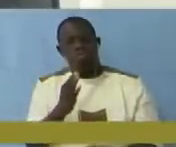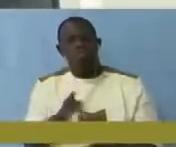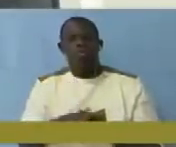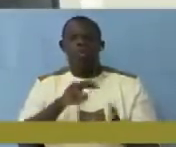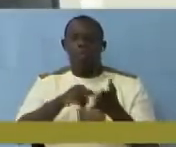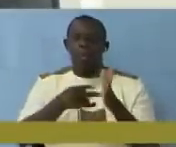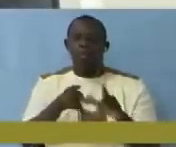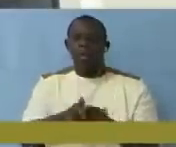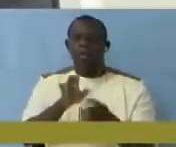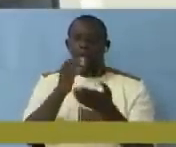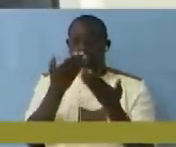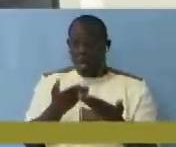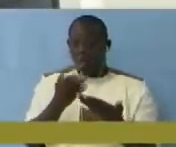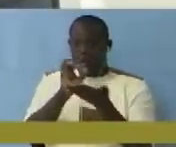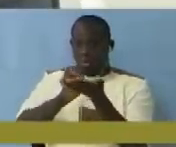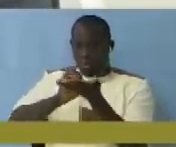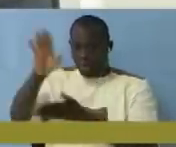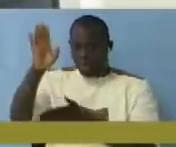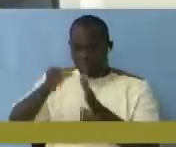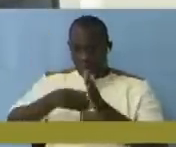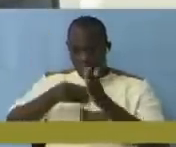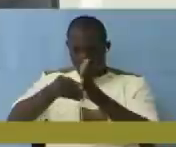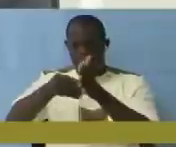they send it to the DG.